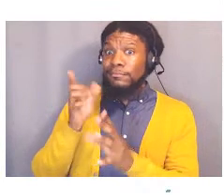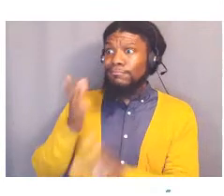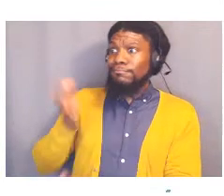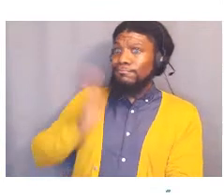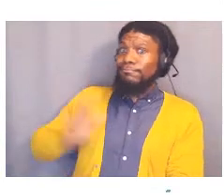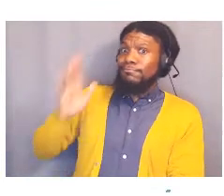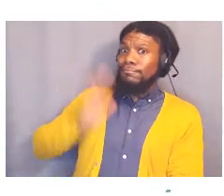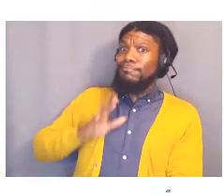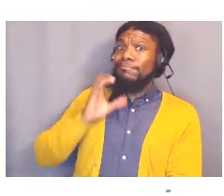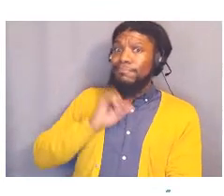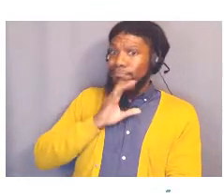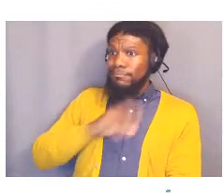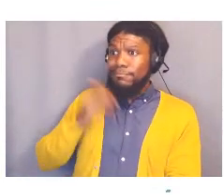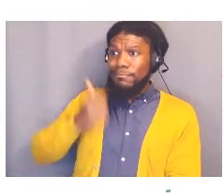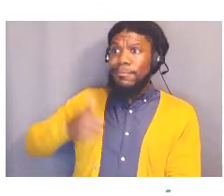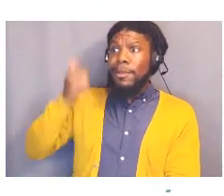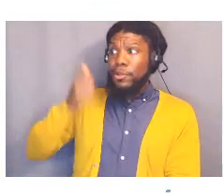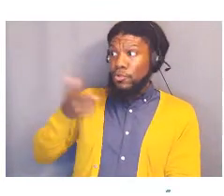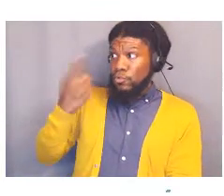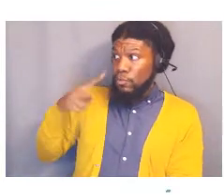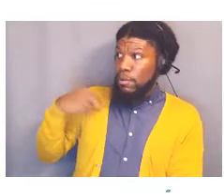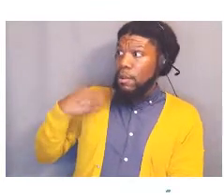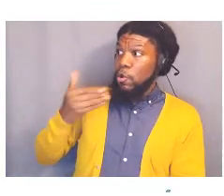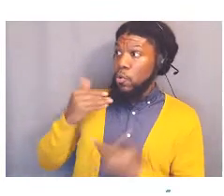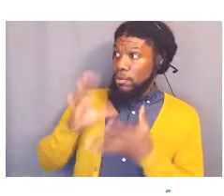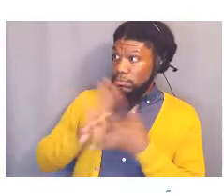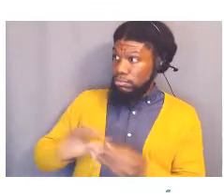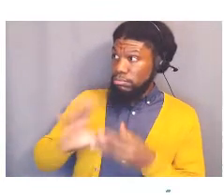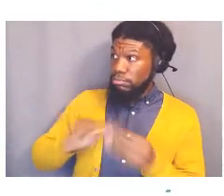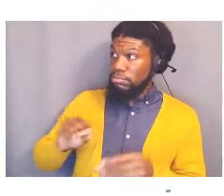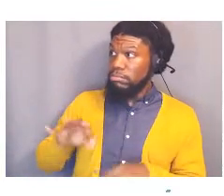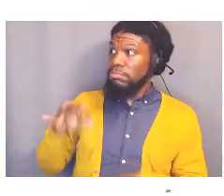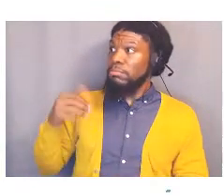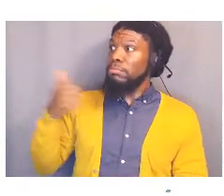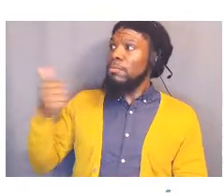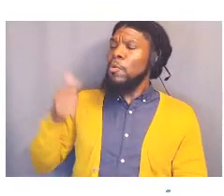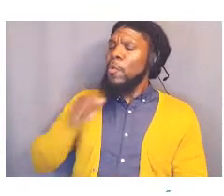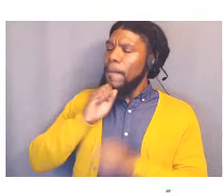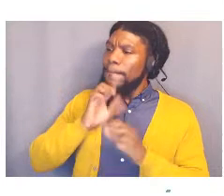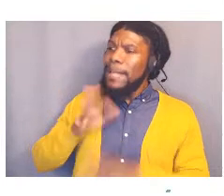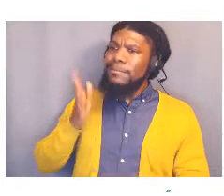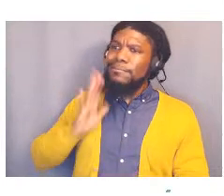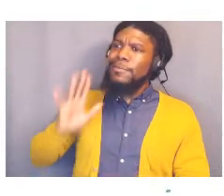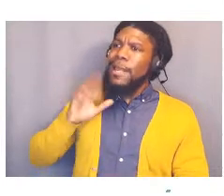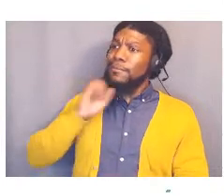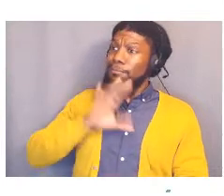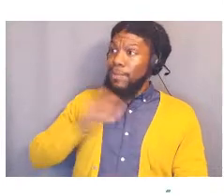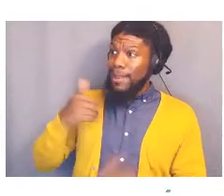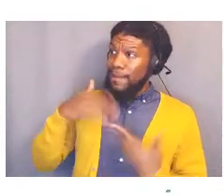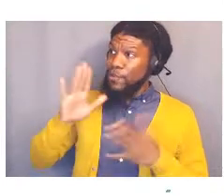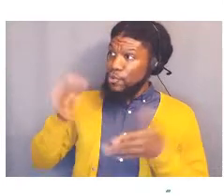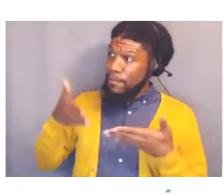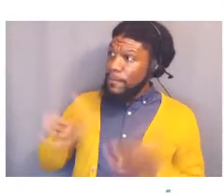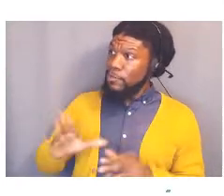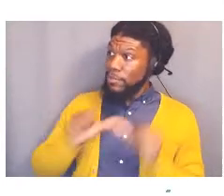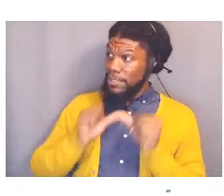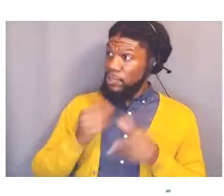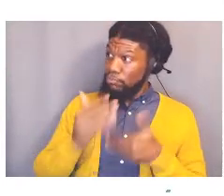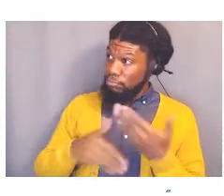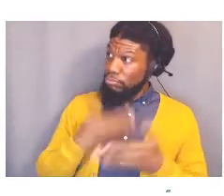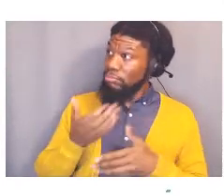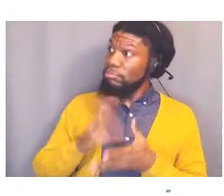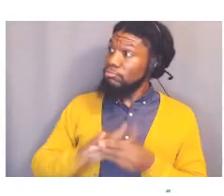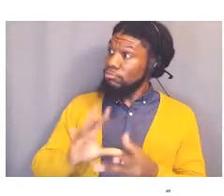of the Griot Circle to speak. Oh, blessed elders, Do I have your permission to continue?